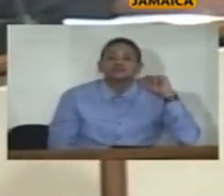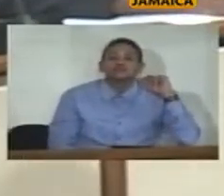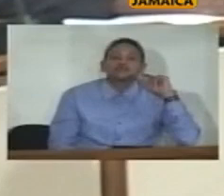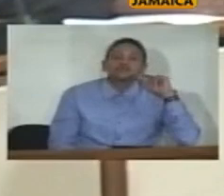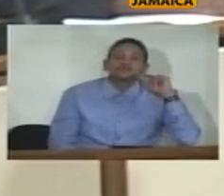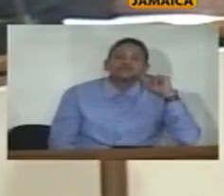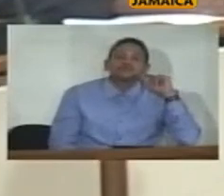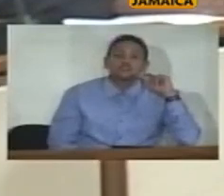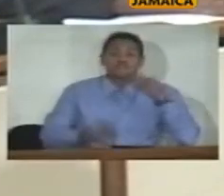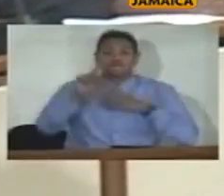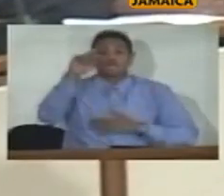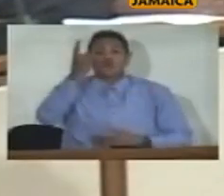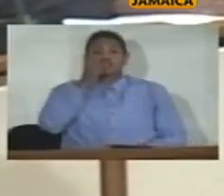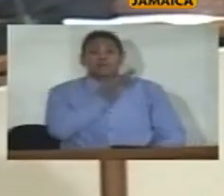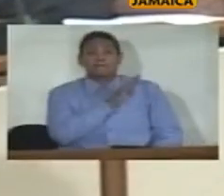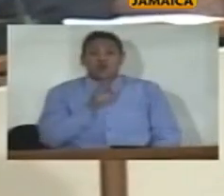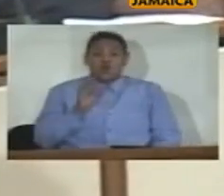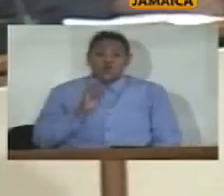the board,